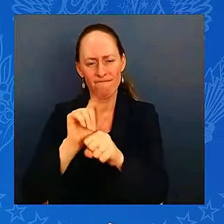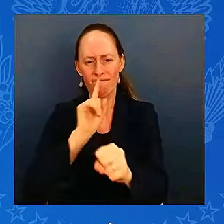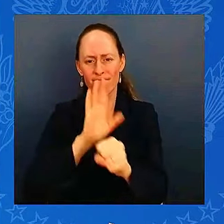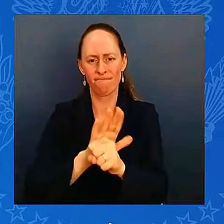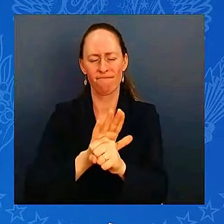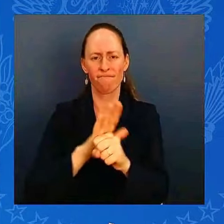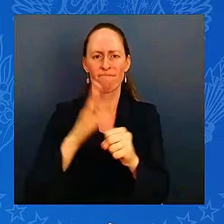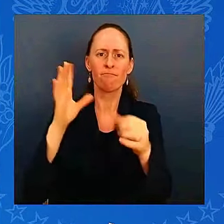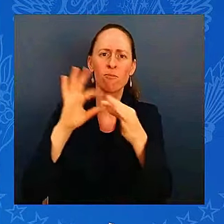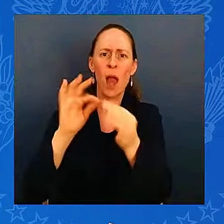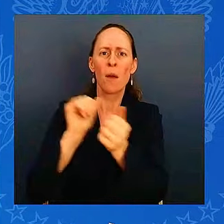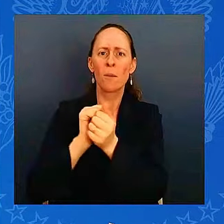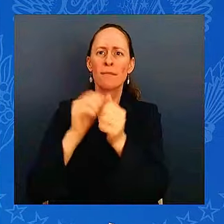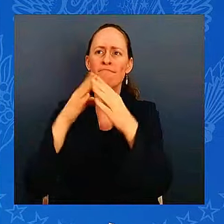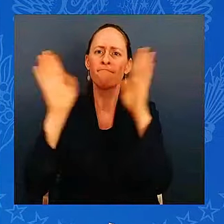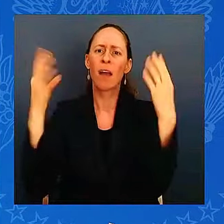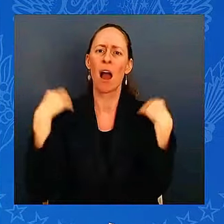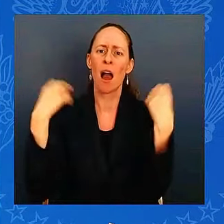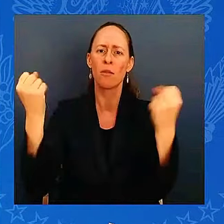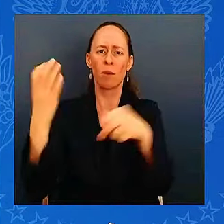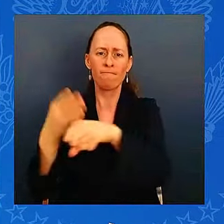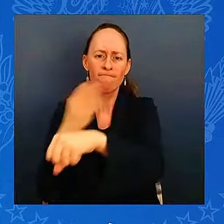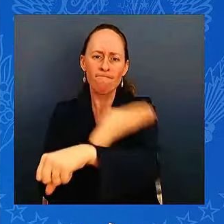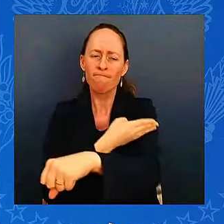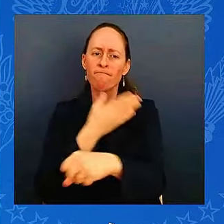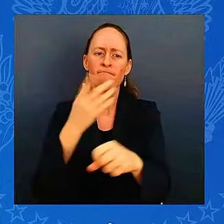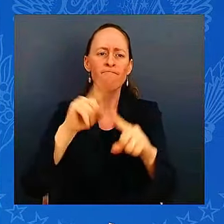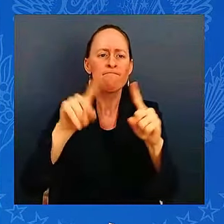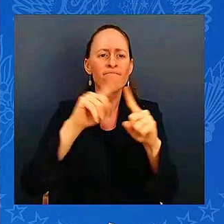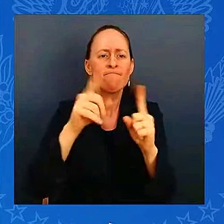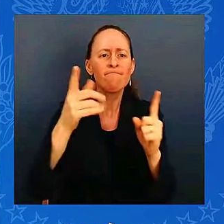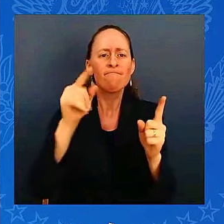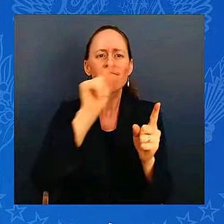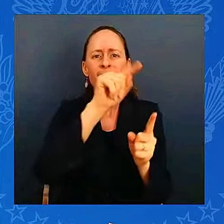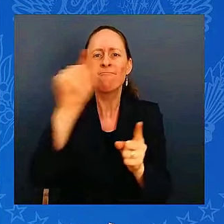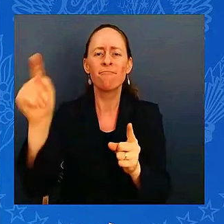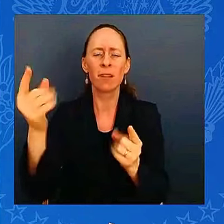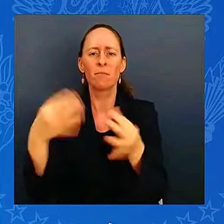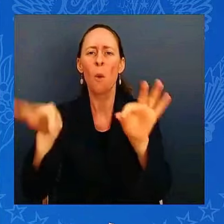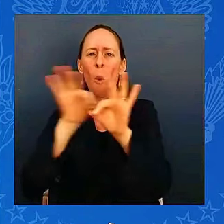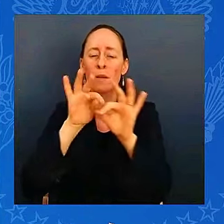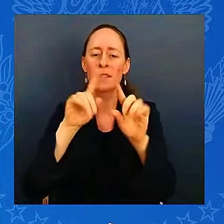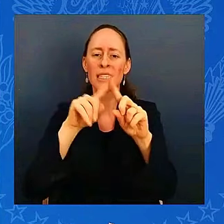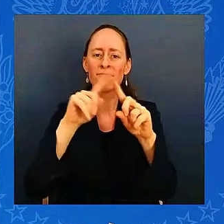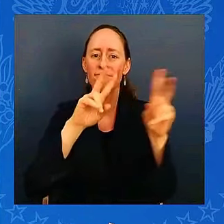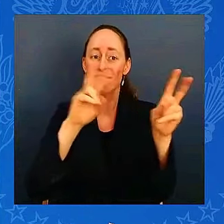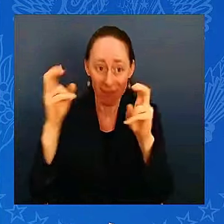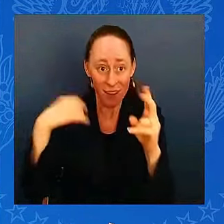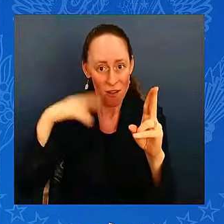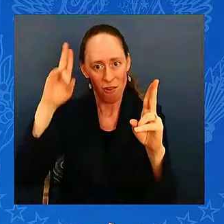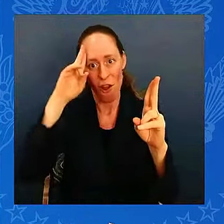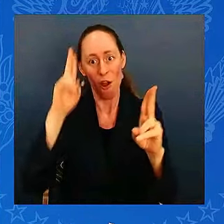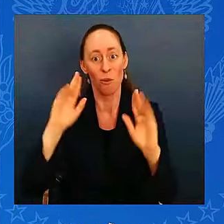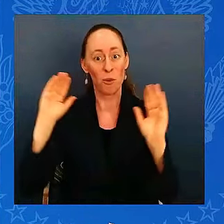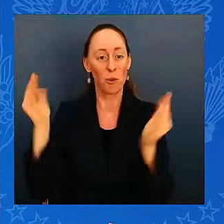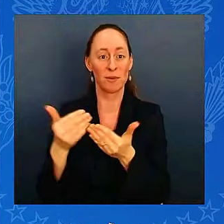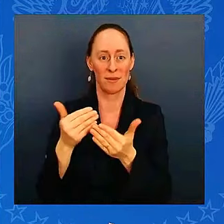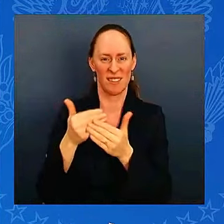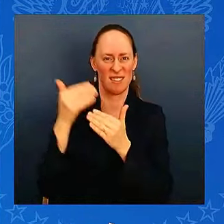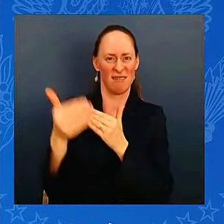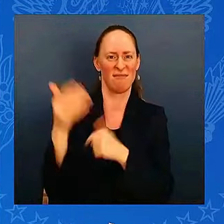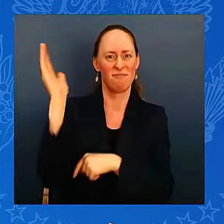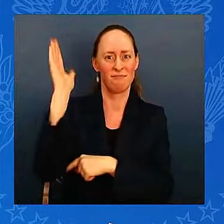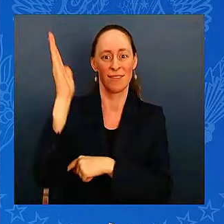causes. And now it is my pleasure to introduce our next speaker. And we're honored to have him with us as President Joe